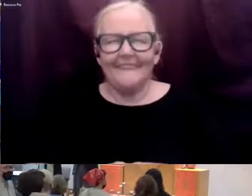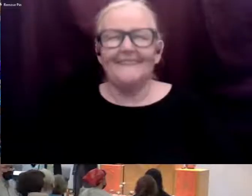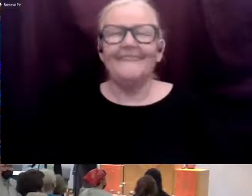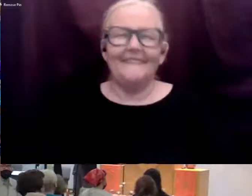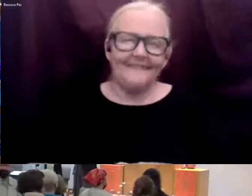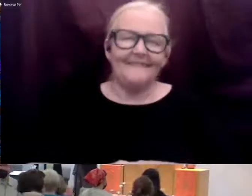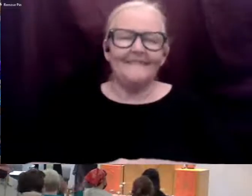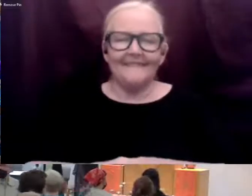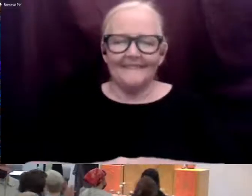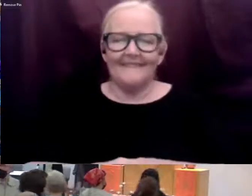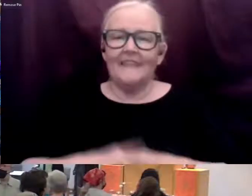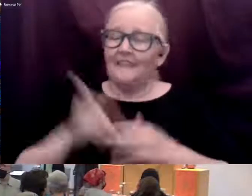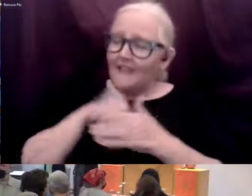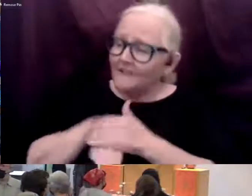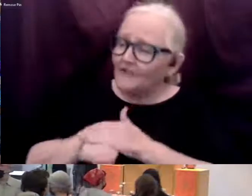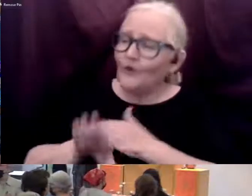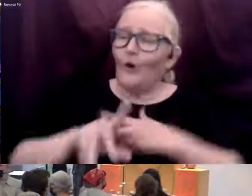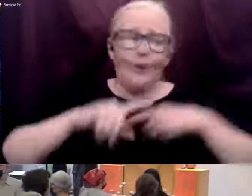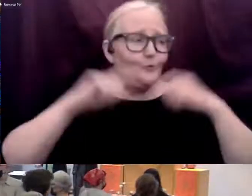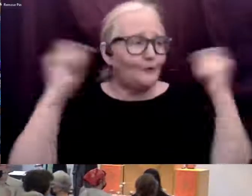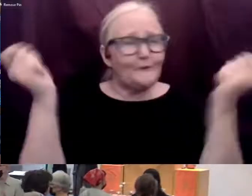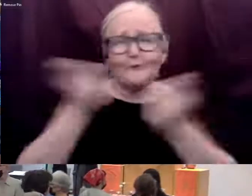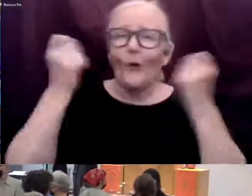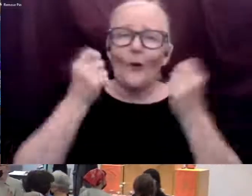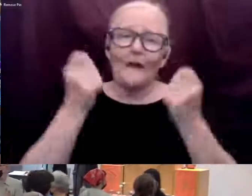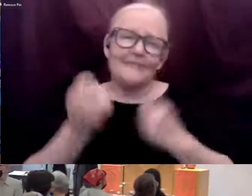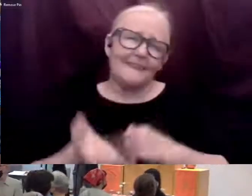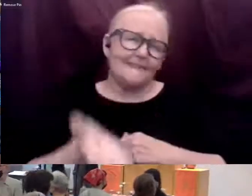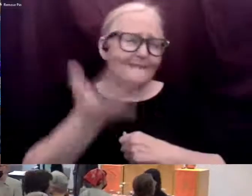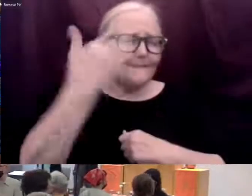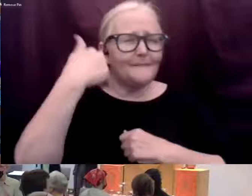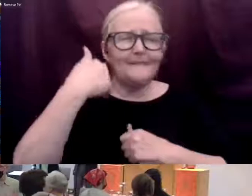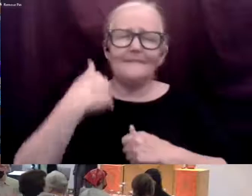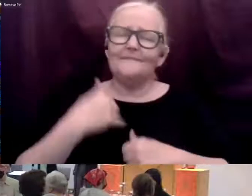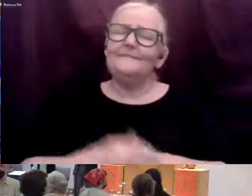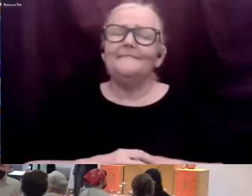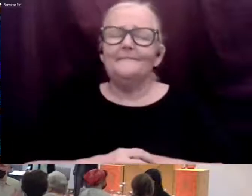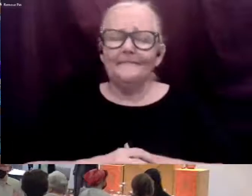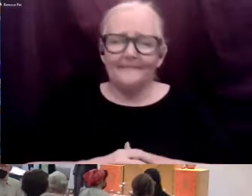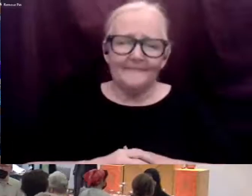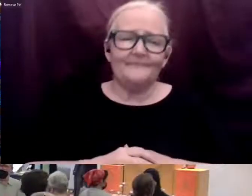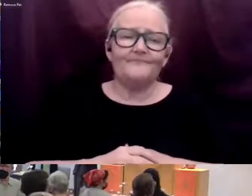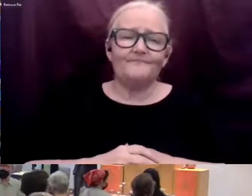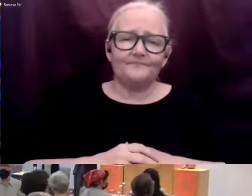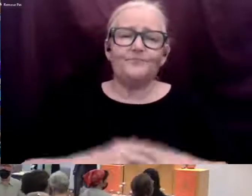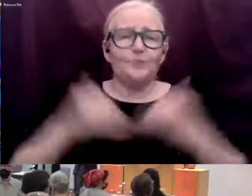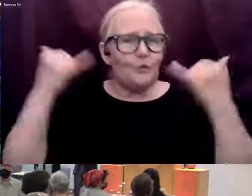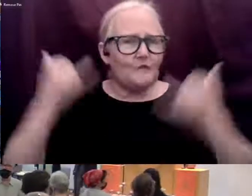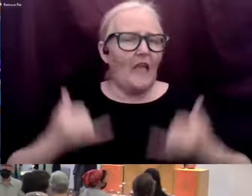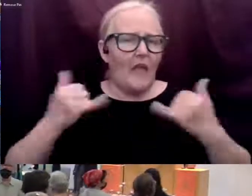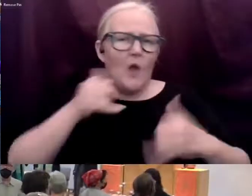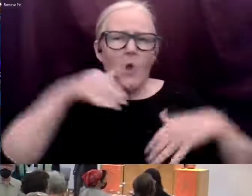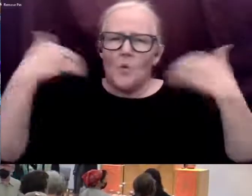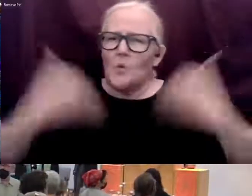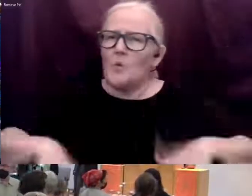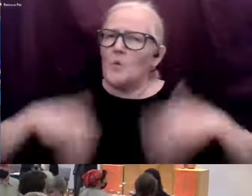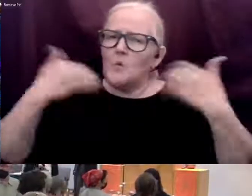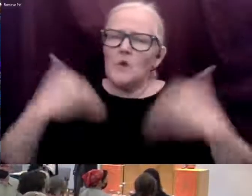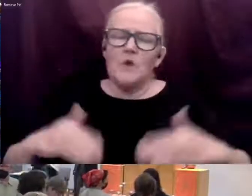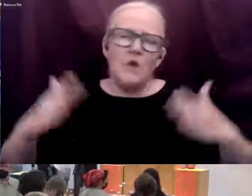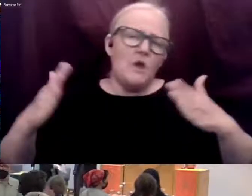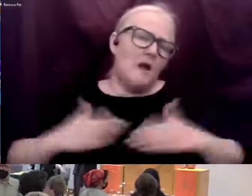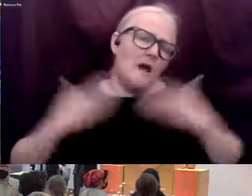Enter, rejoice, and come in. Today will be our